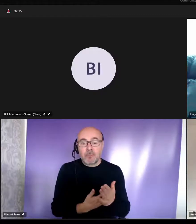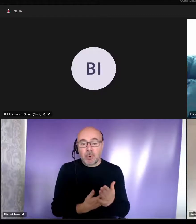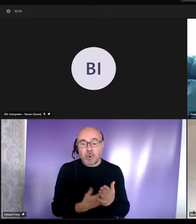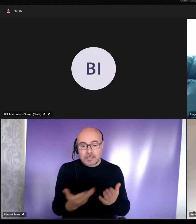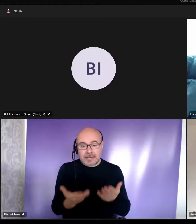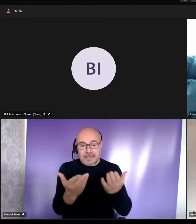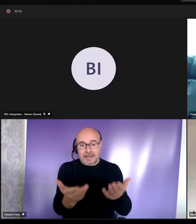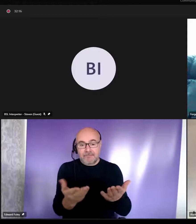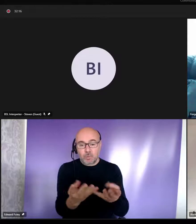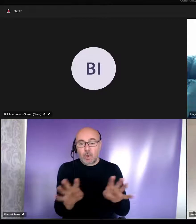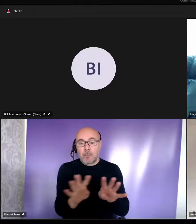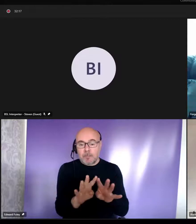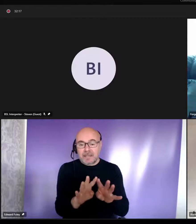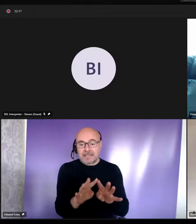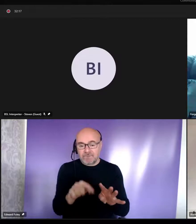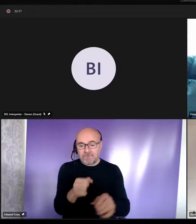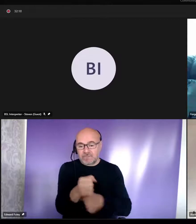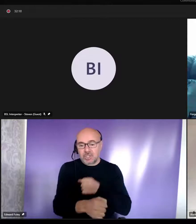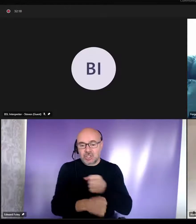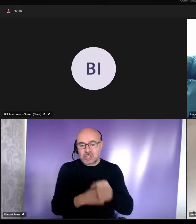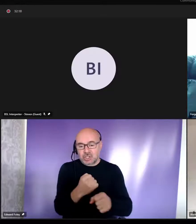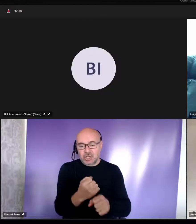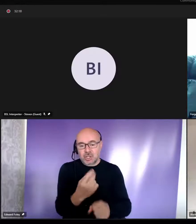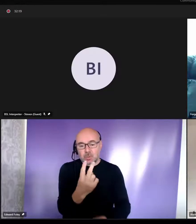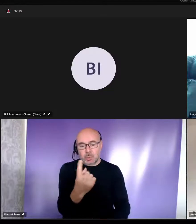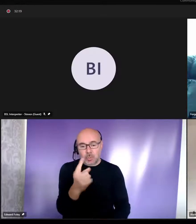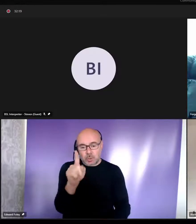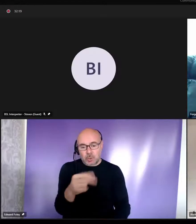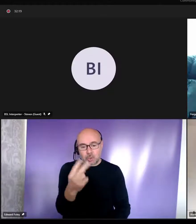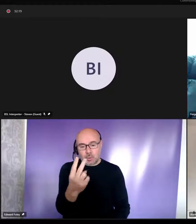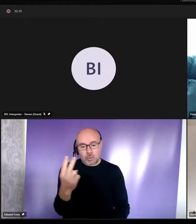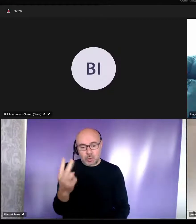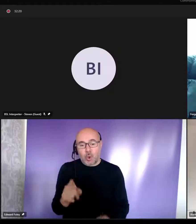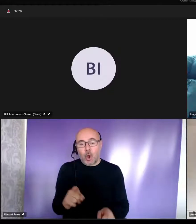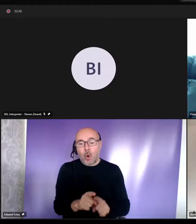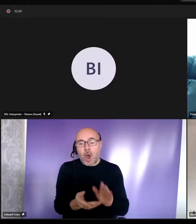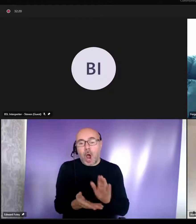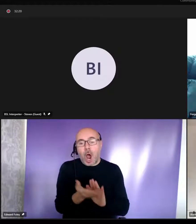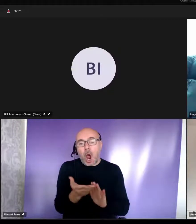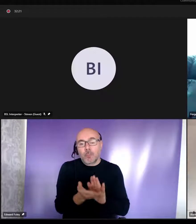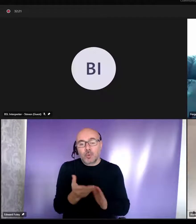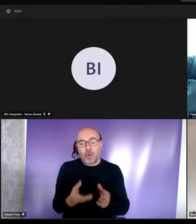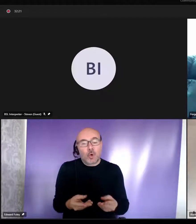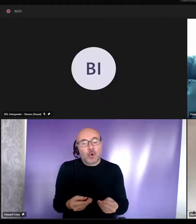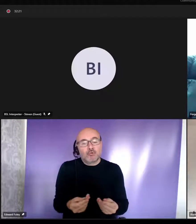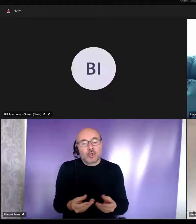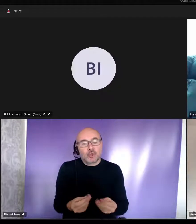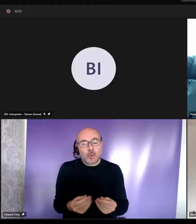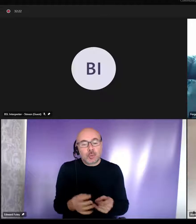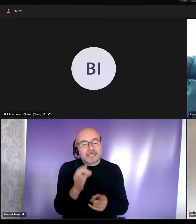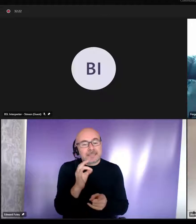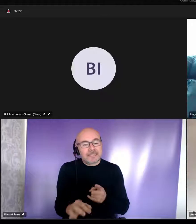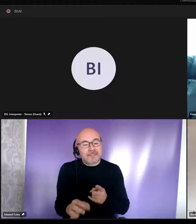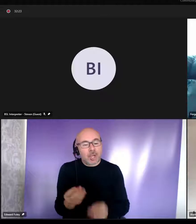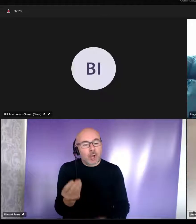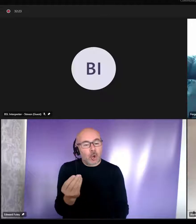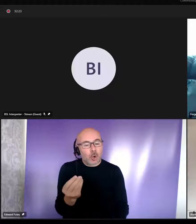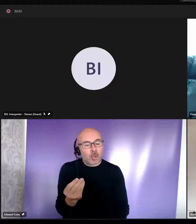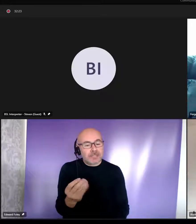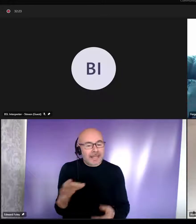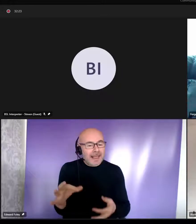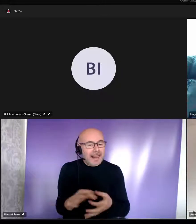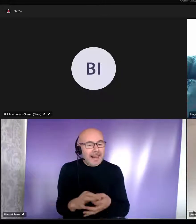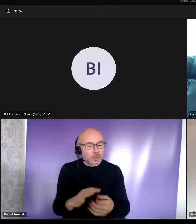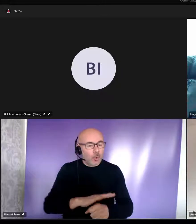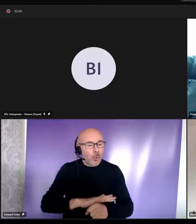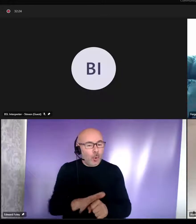year 21-22 and also includes an update on the resources-specific costs incurred in response to the COVID position